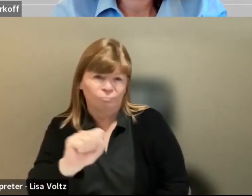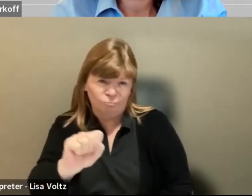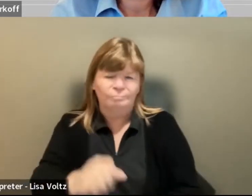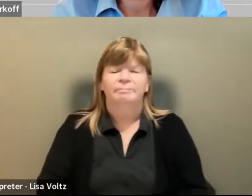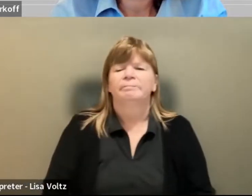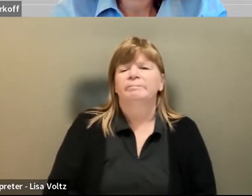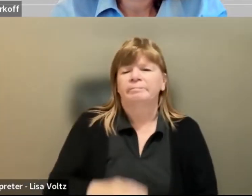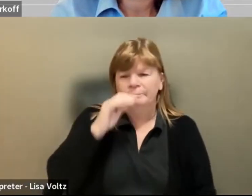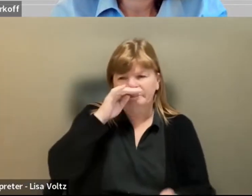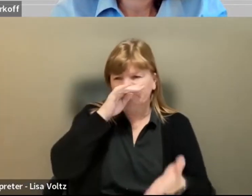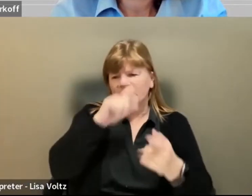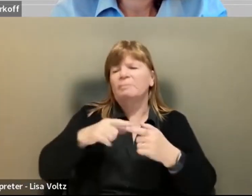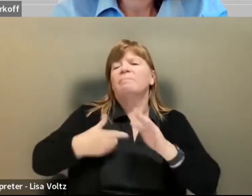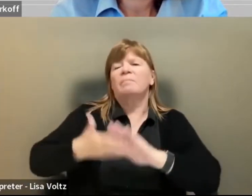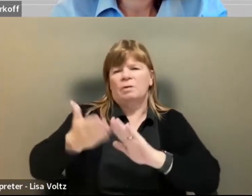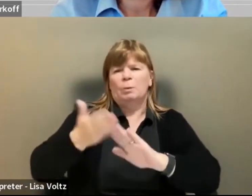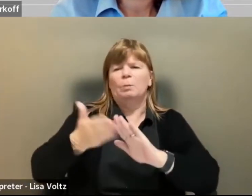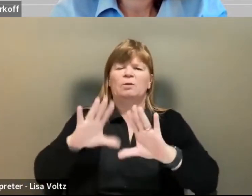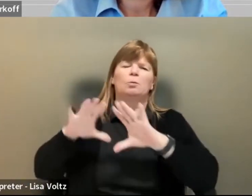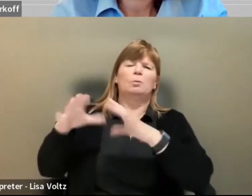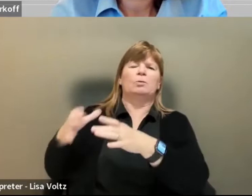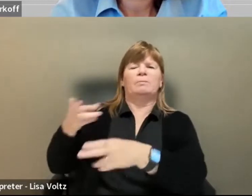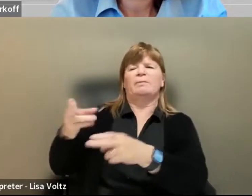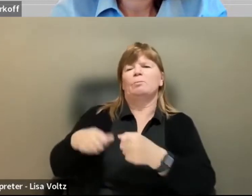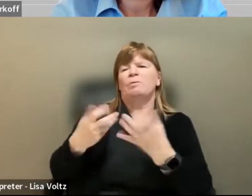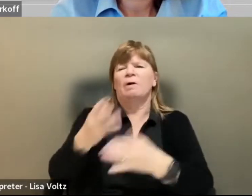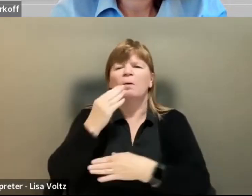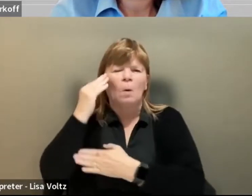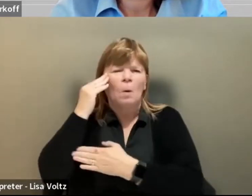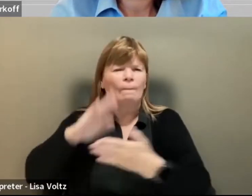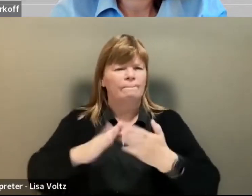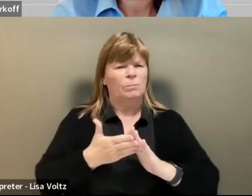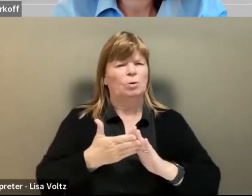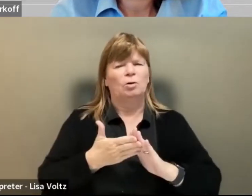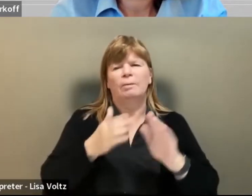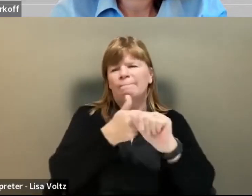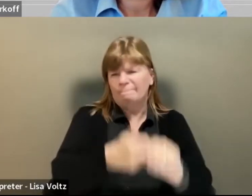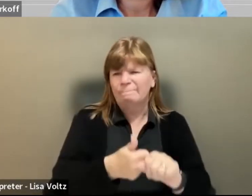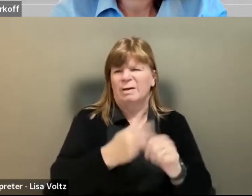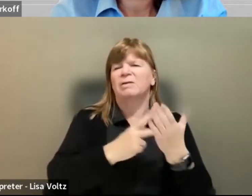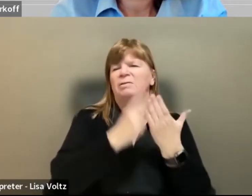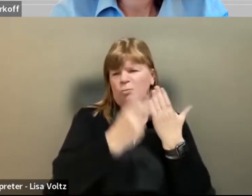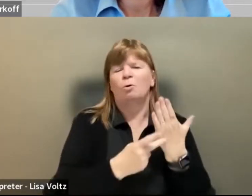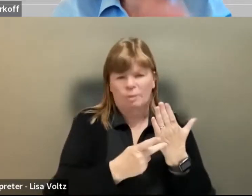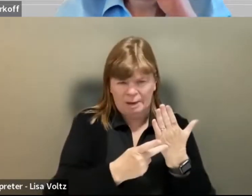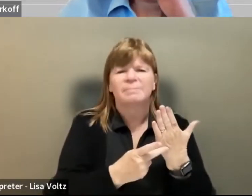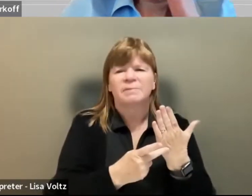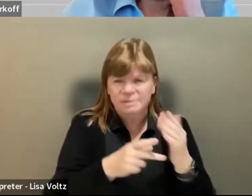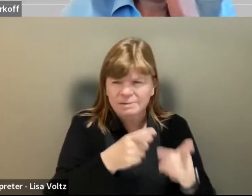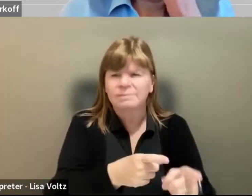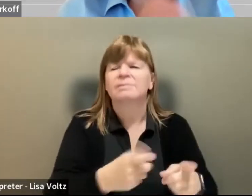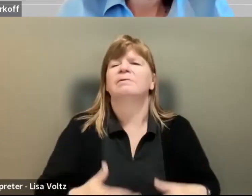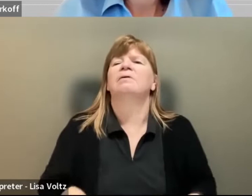Ran an organization that provided home and community-based services in the Commonwealth of Virginia for 16 years. I've done a lot of program